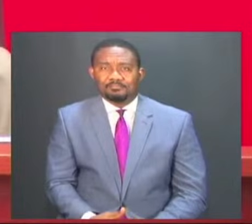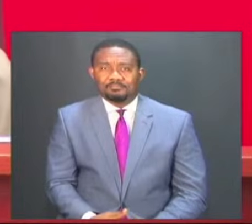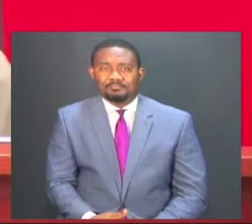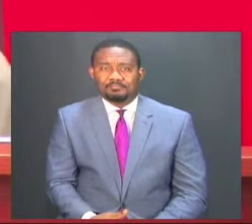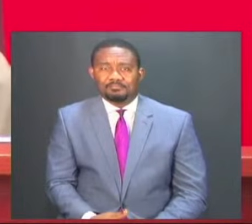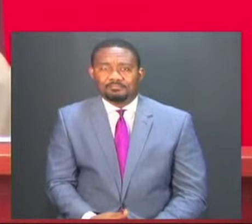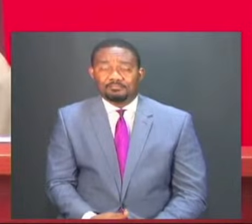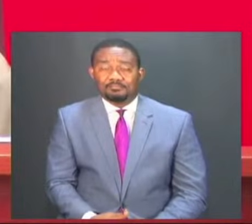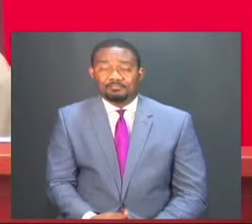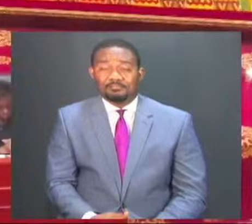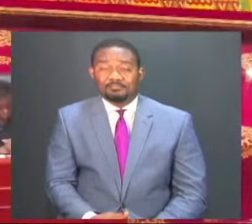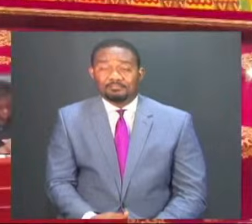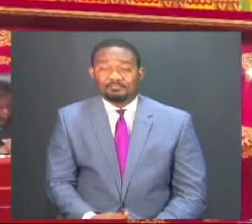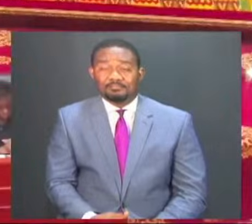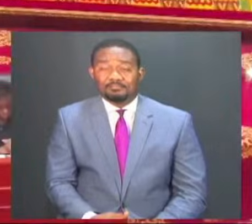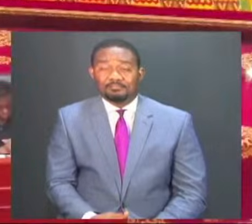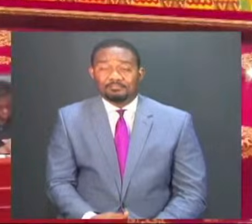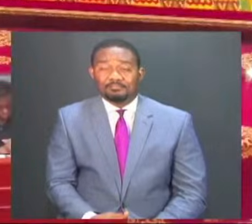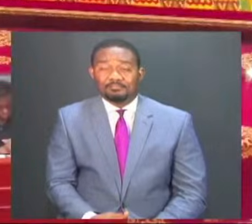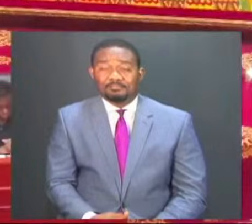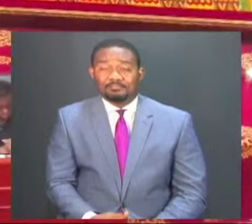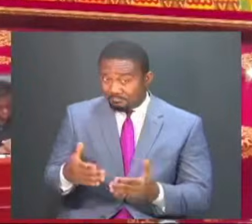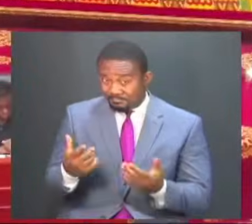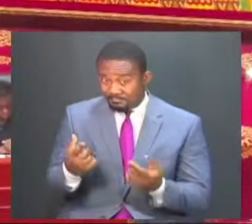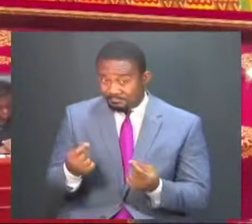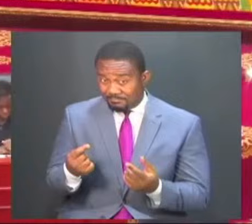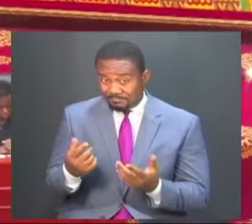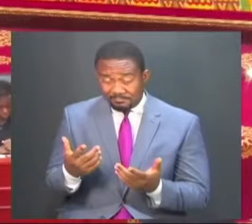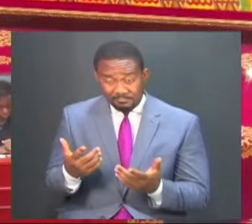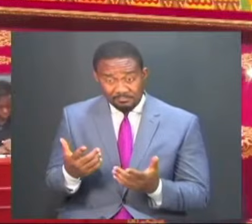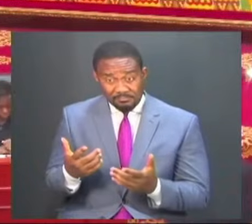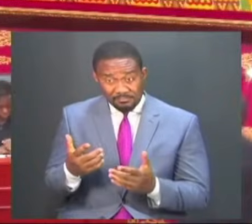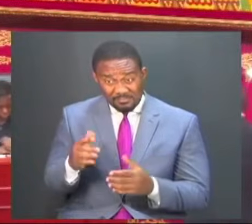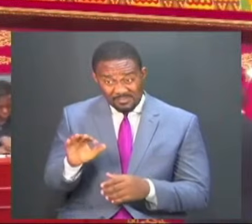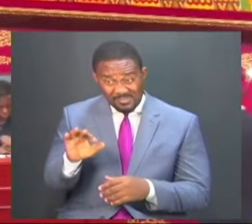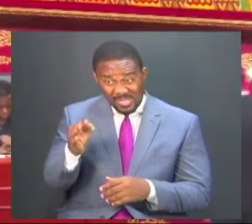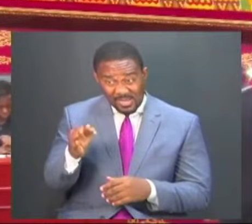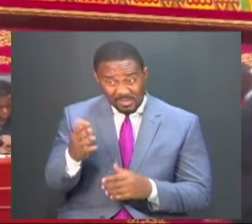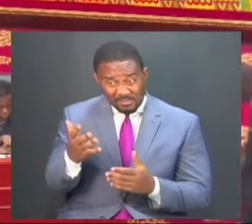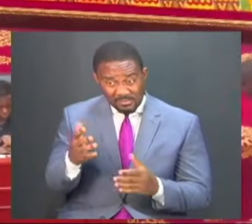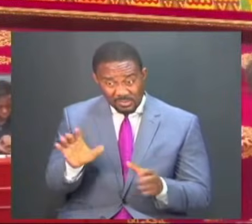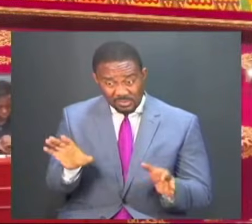Majority Leader, do we move to item 9 now and take B and C?